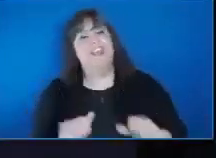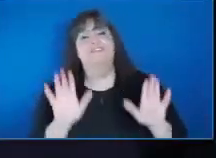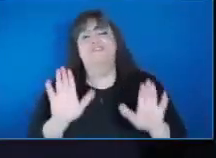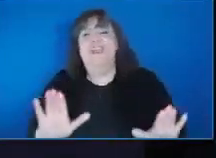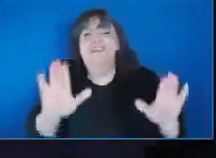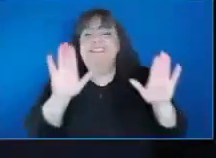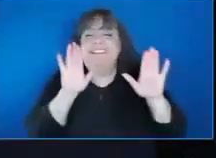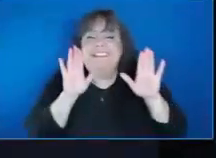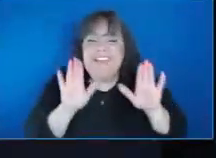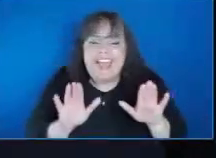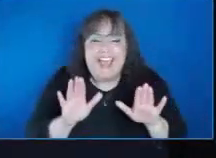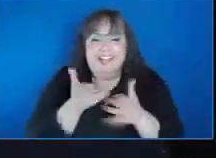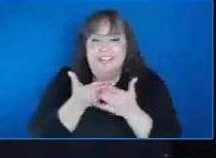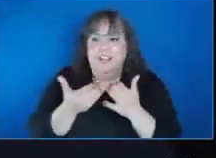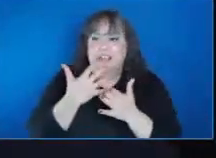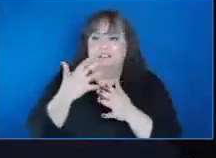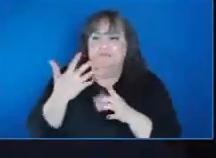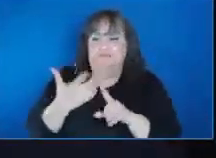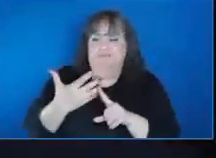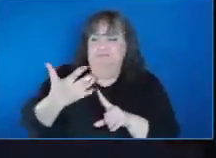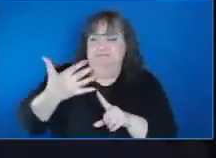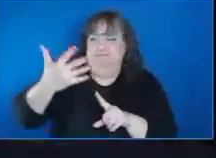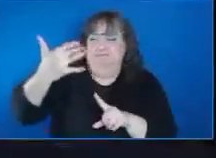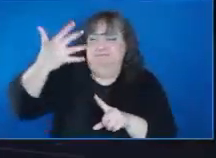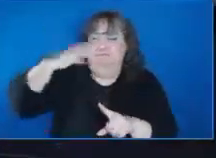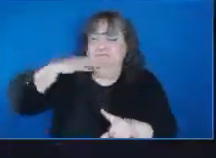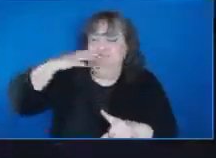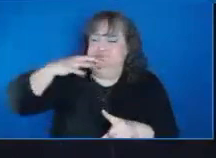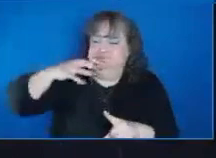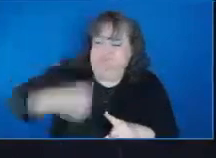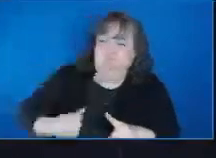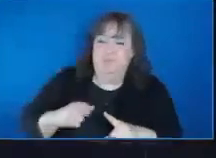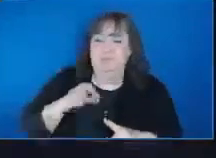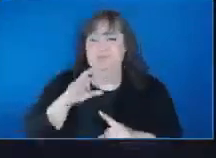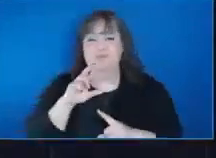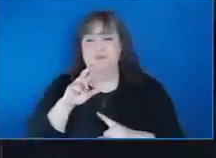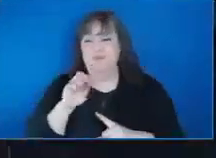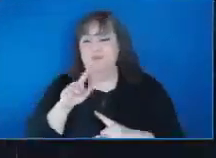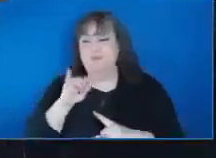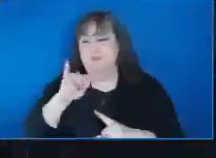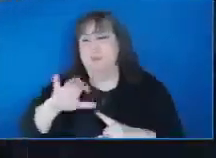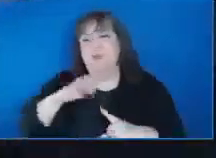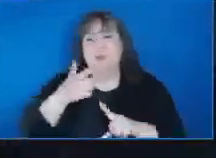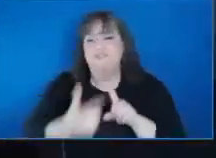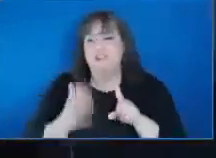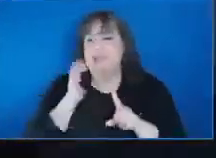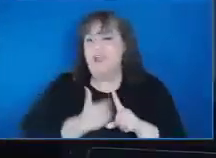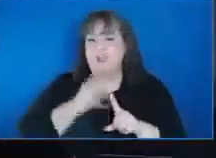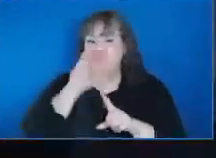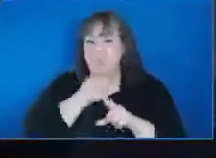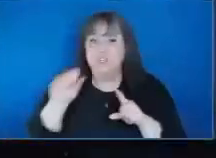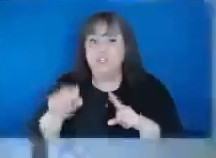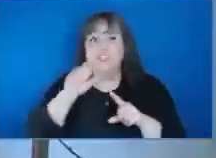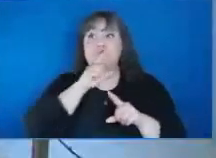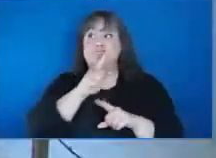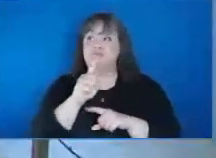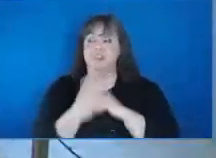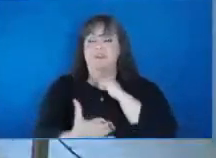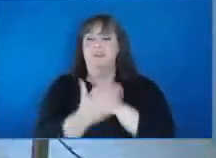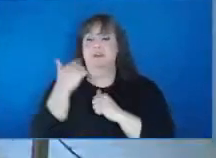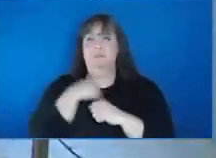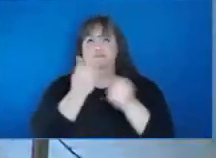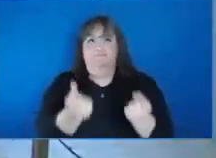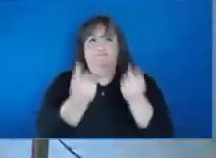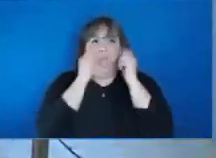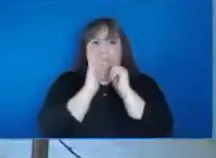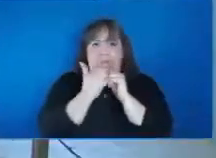system that each tell us different parts of the story of how our solar system formed and evolved. I think that's what's neat about asteroids, too, is that you kind of can